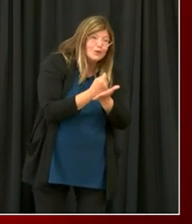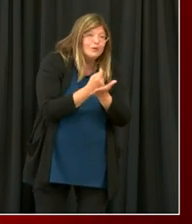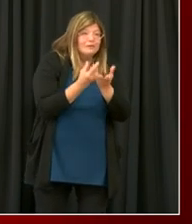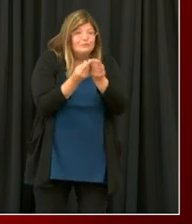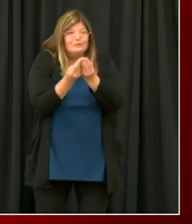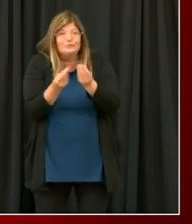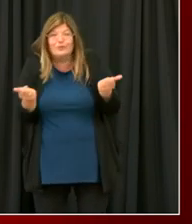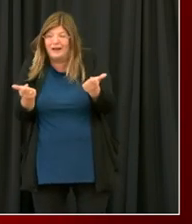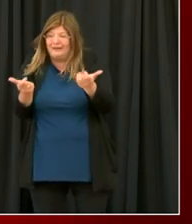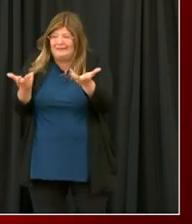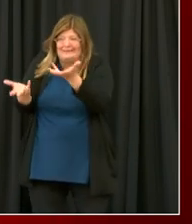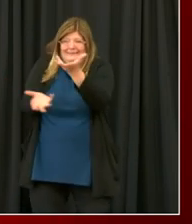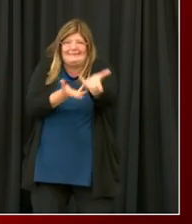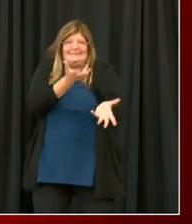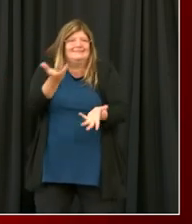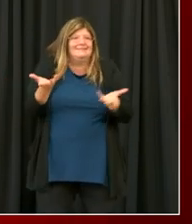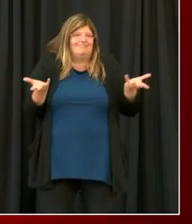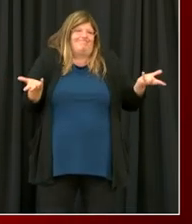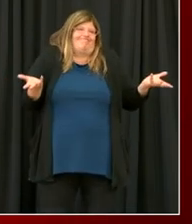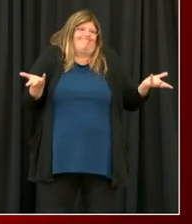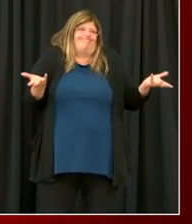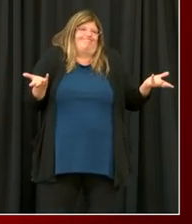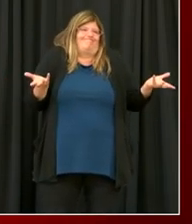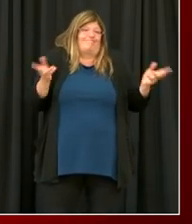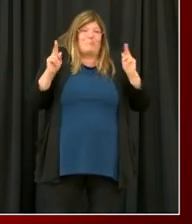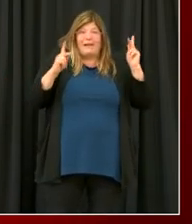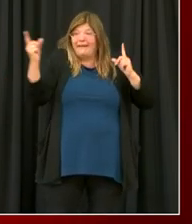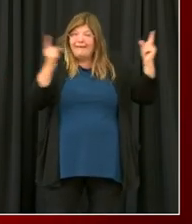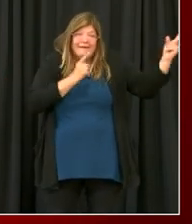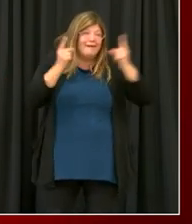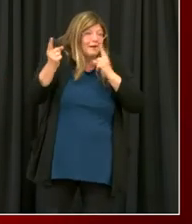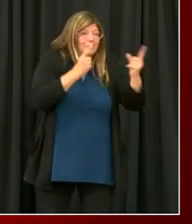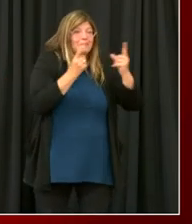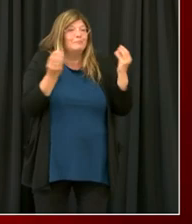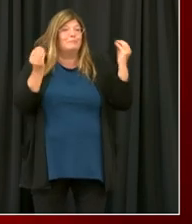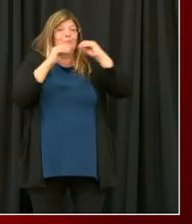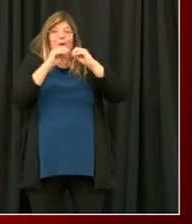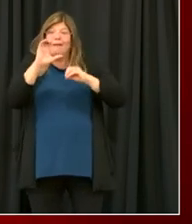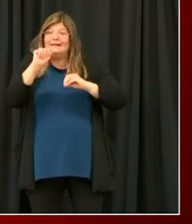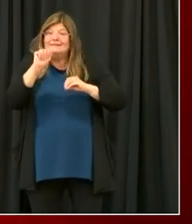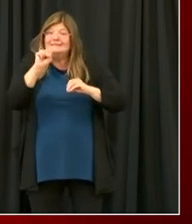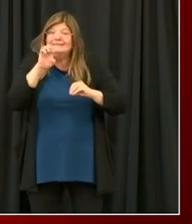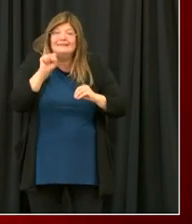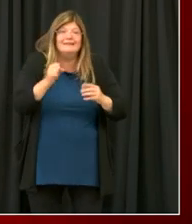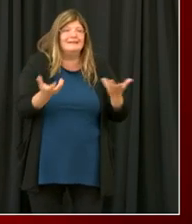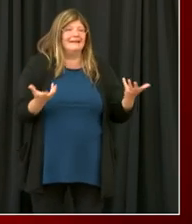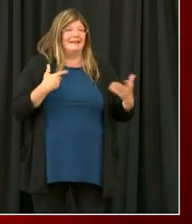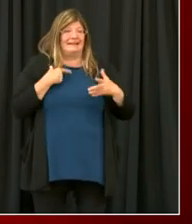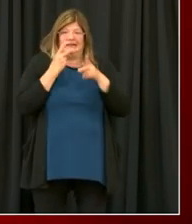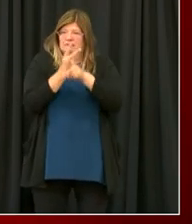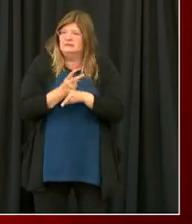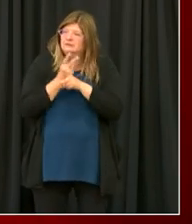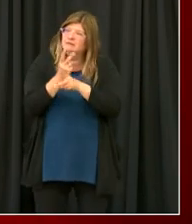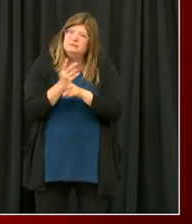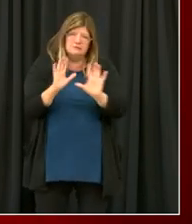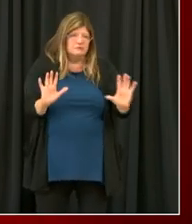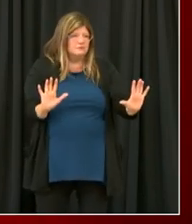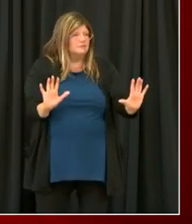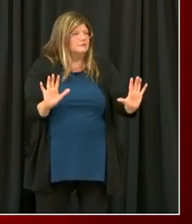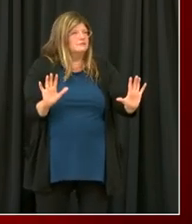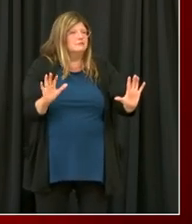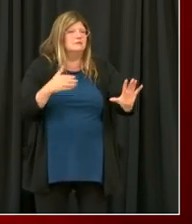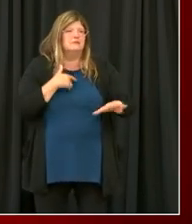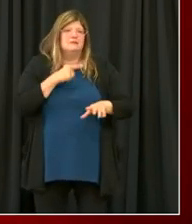when people start coming out, we're likely to see more cases. And it looks like that is especially true